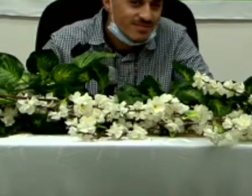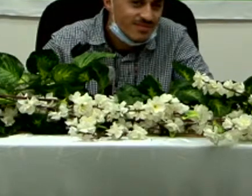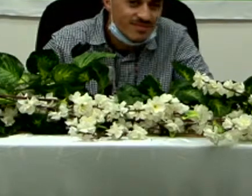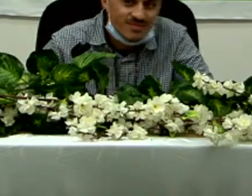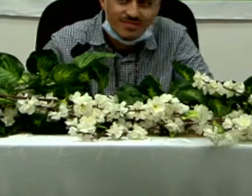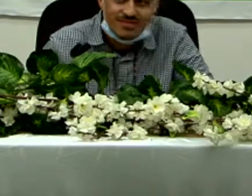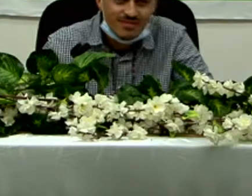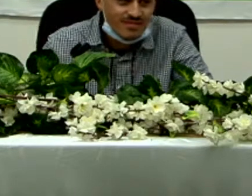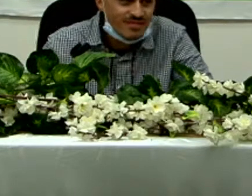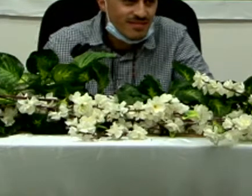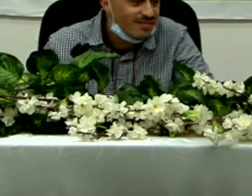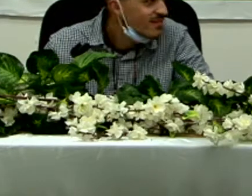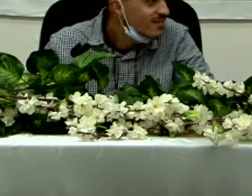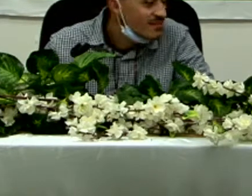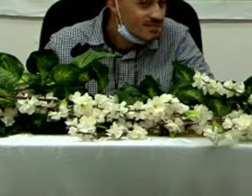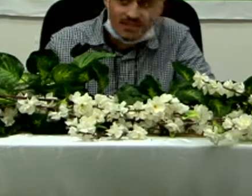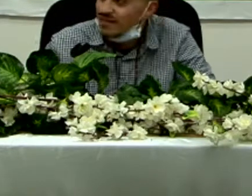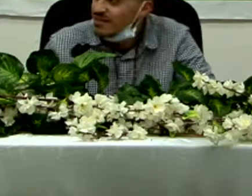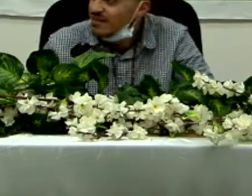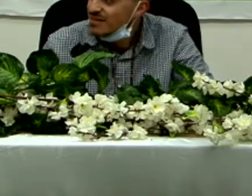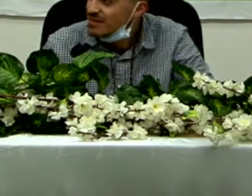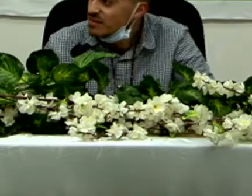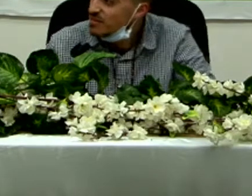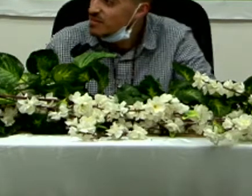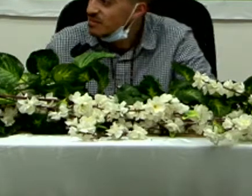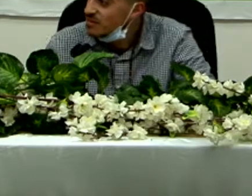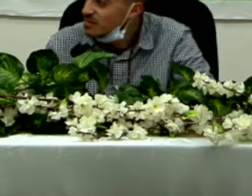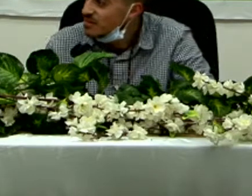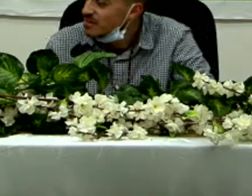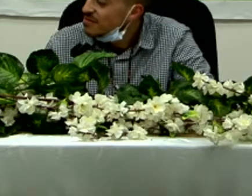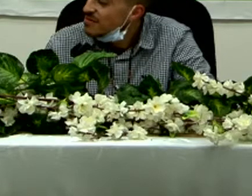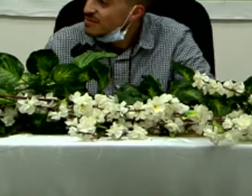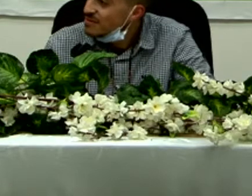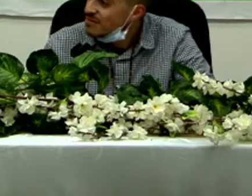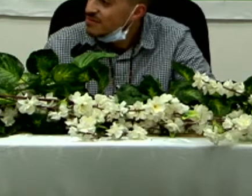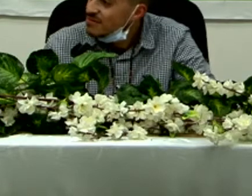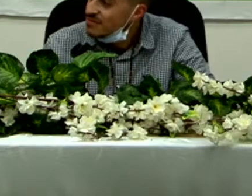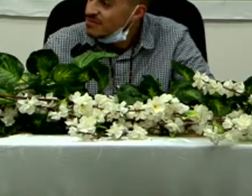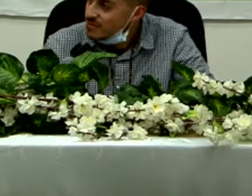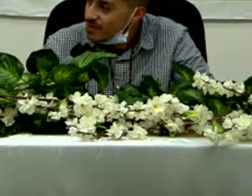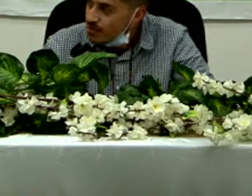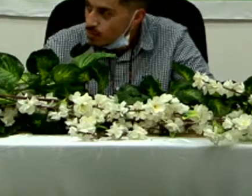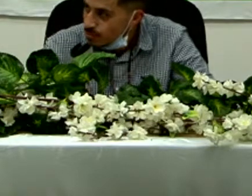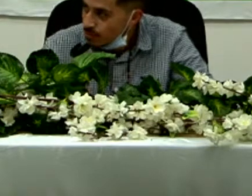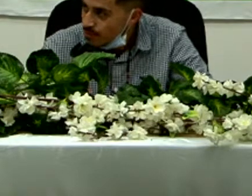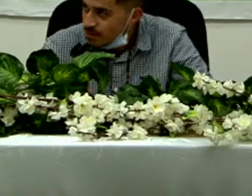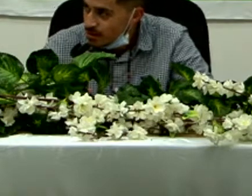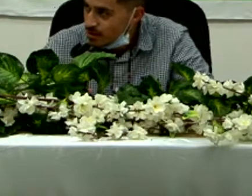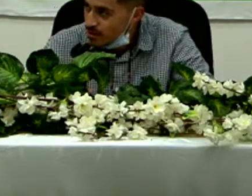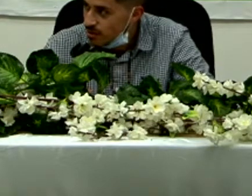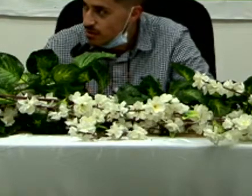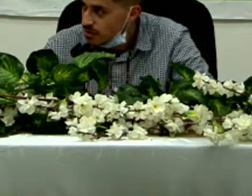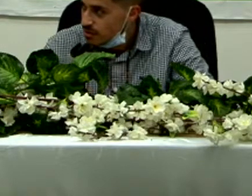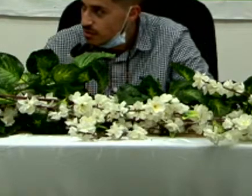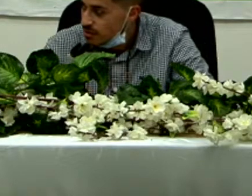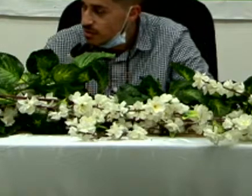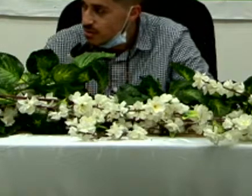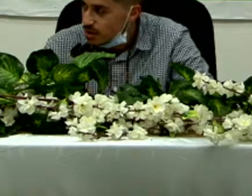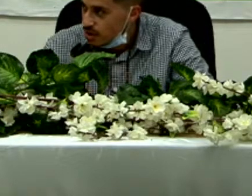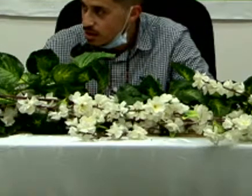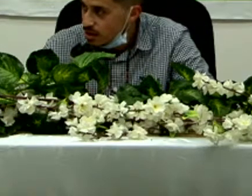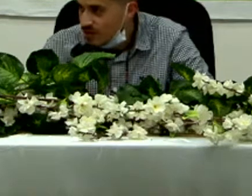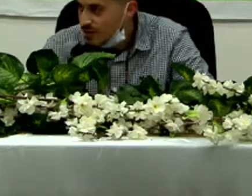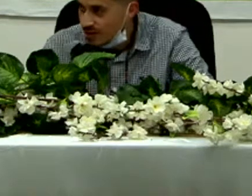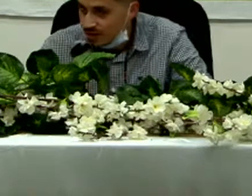It's good, it's good. Go on. What do you mean it's a long shot? That there's no, you're looking for Naki? Yeah. Does Muhammad Naki